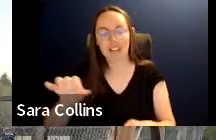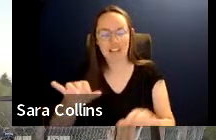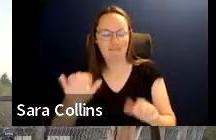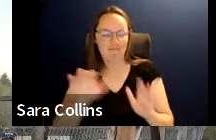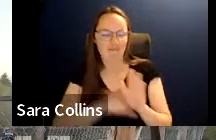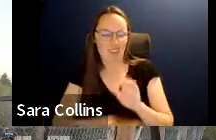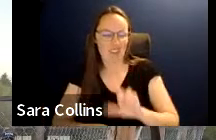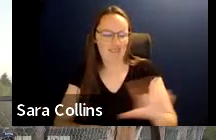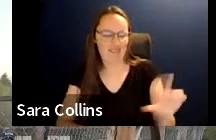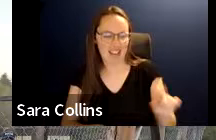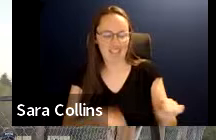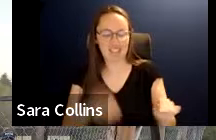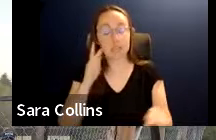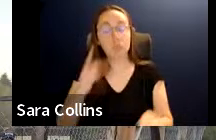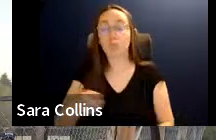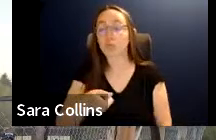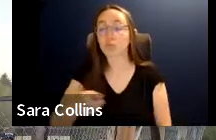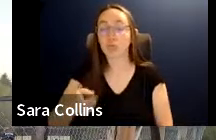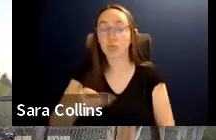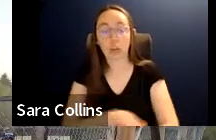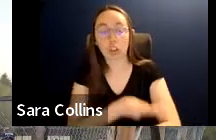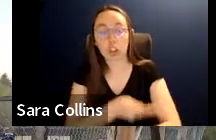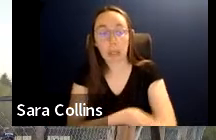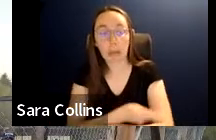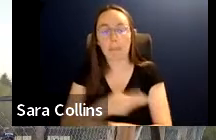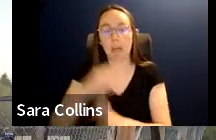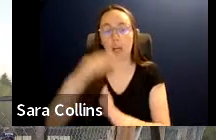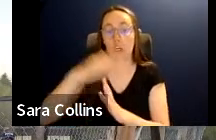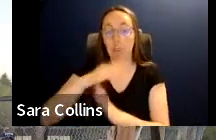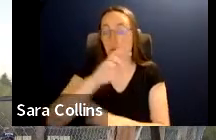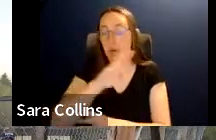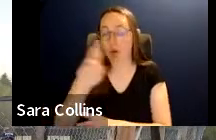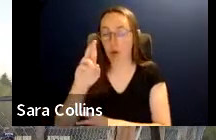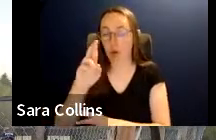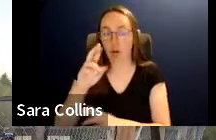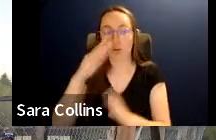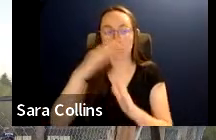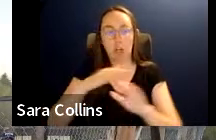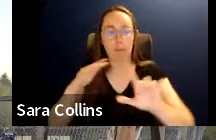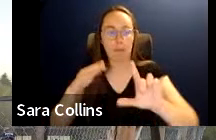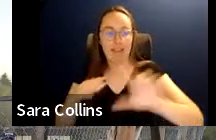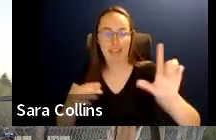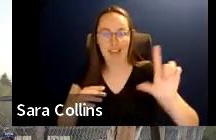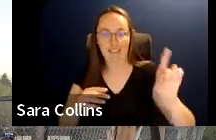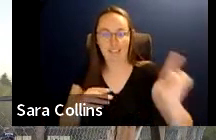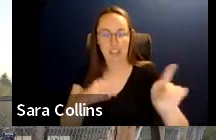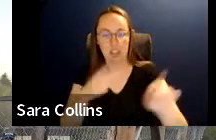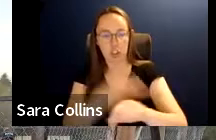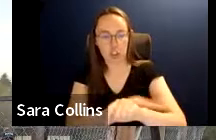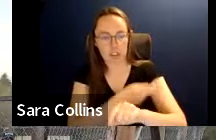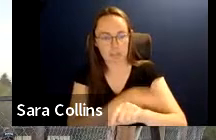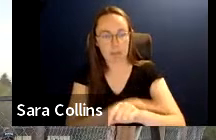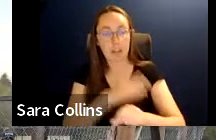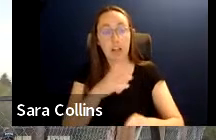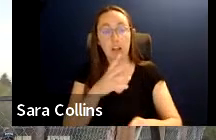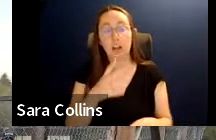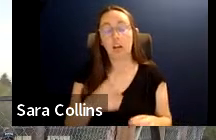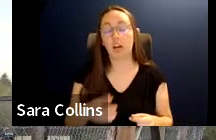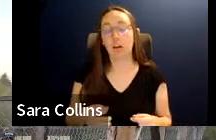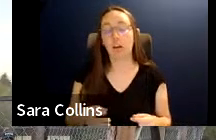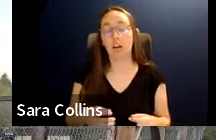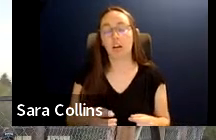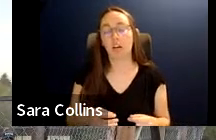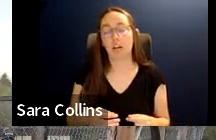and sheep in the upper left image, The woman who volunteers